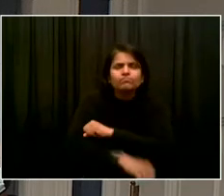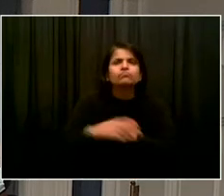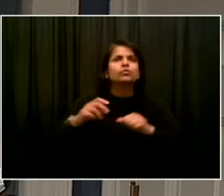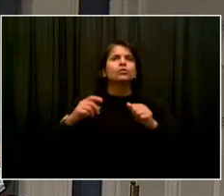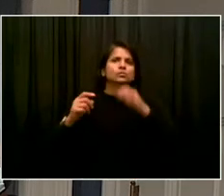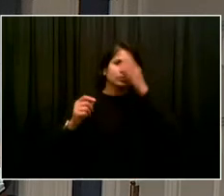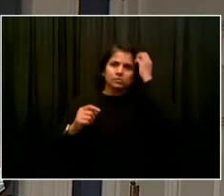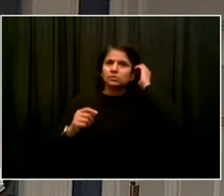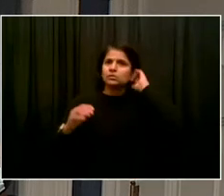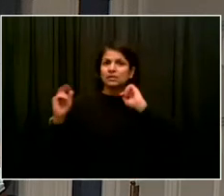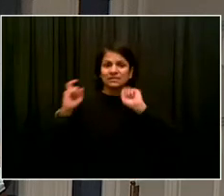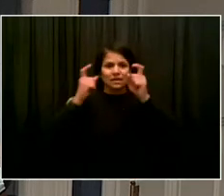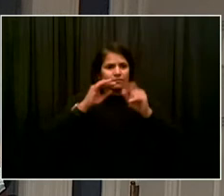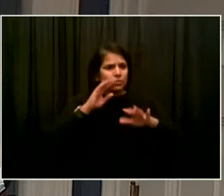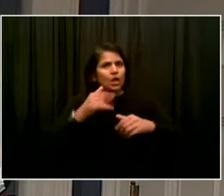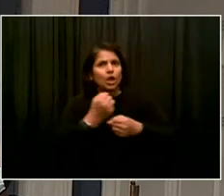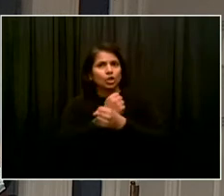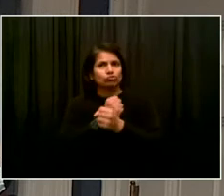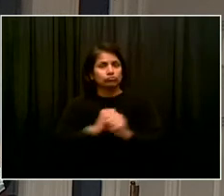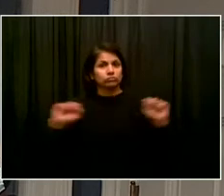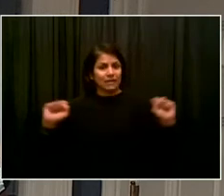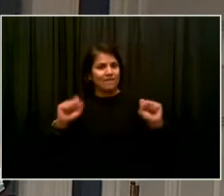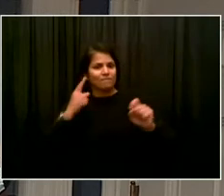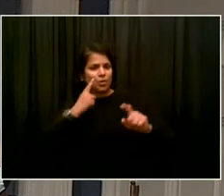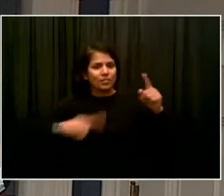triumph, and that was a model.